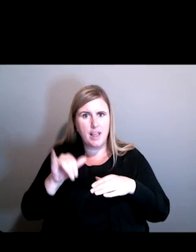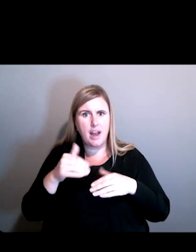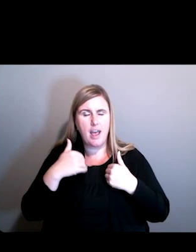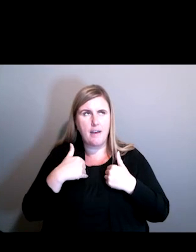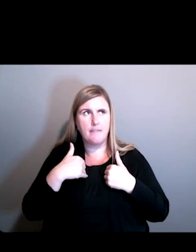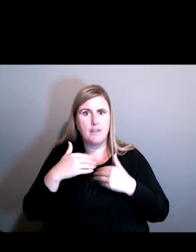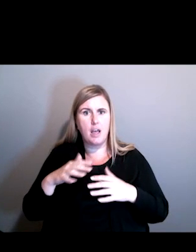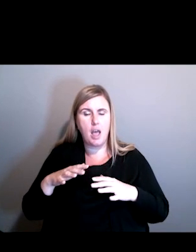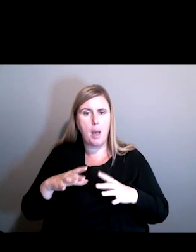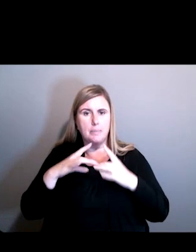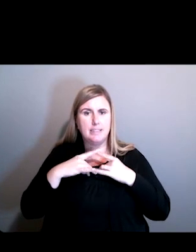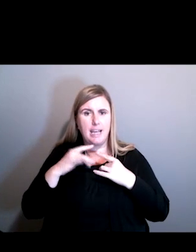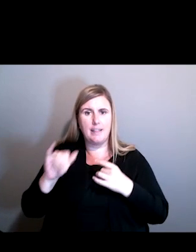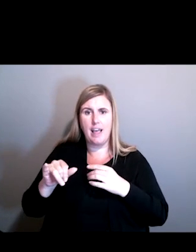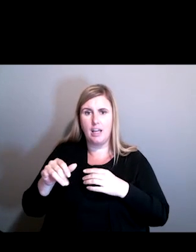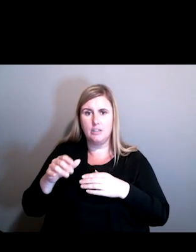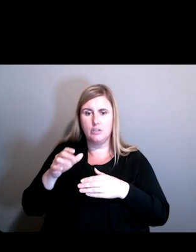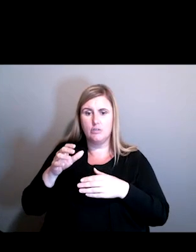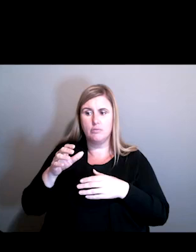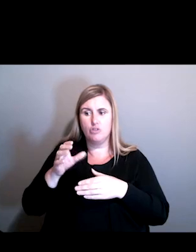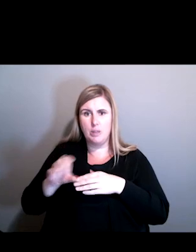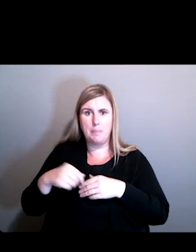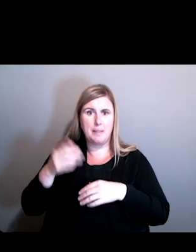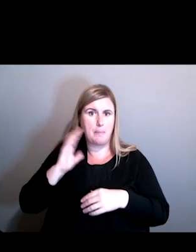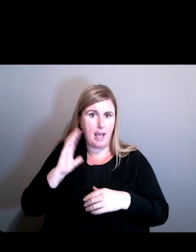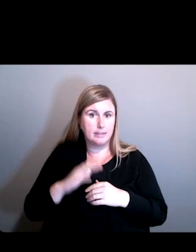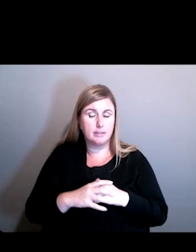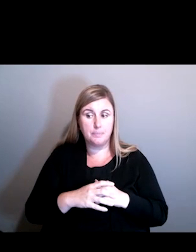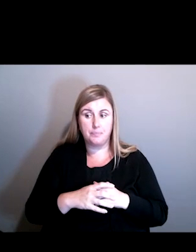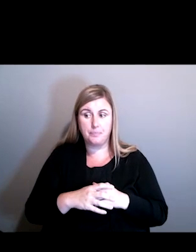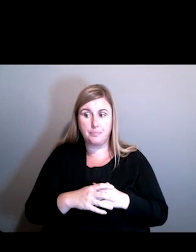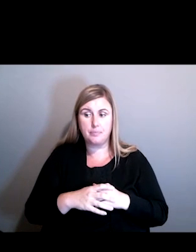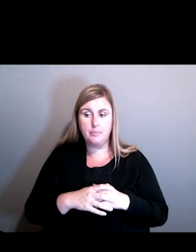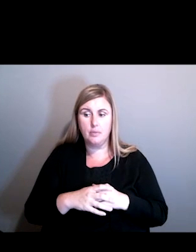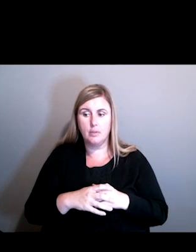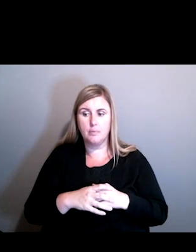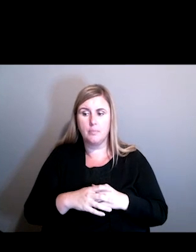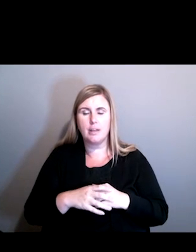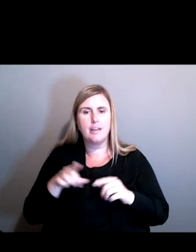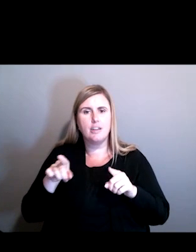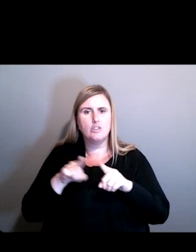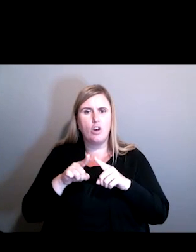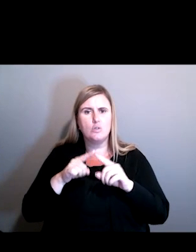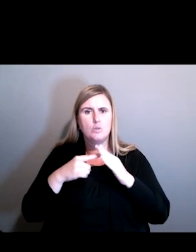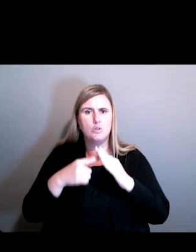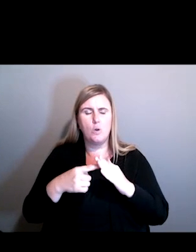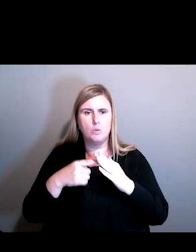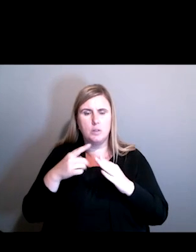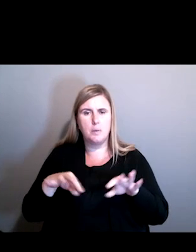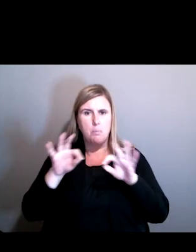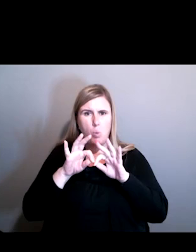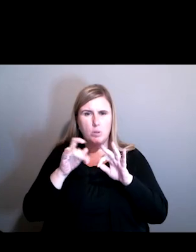that have obtained that chip in the past. So this also